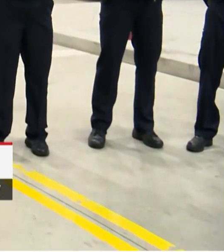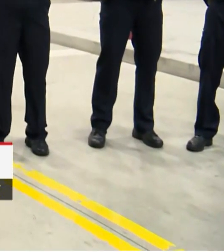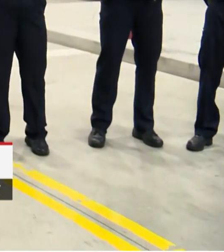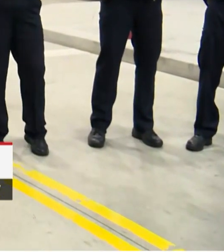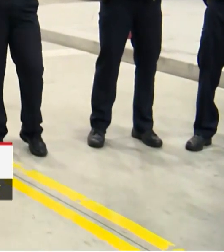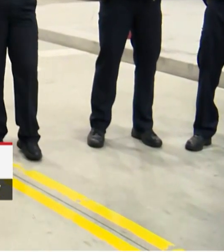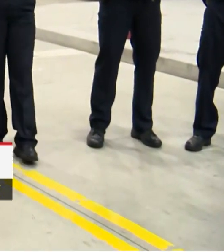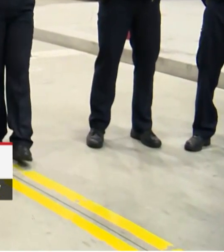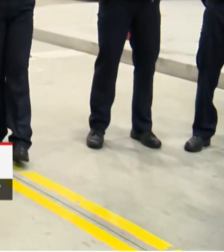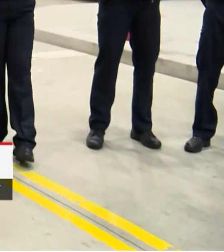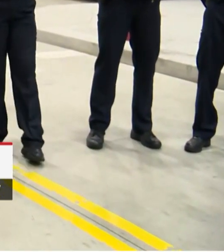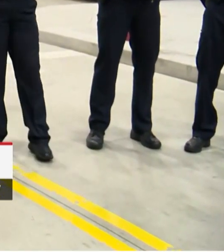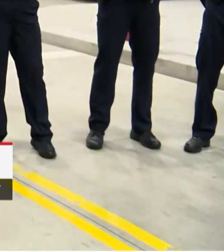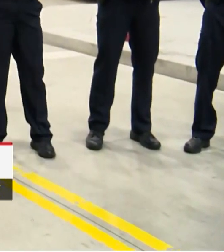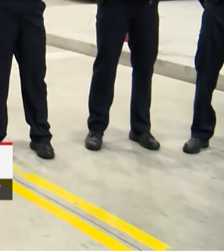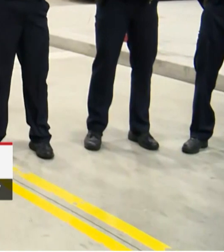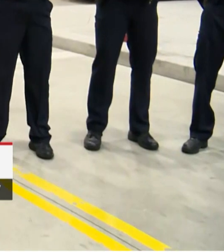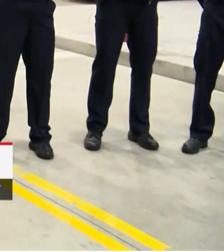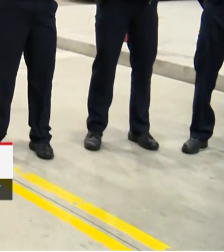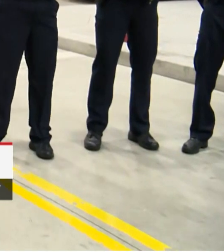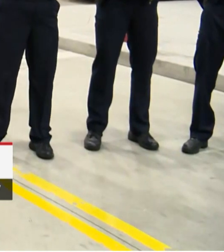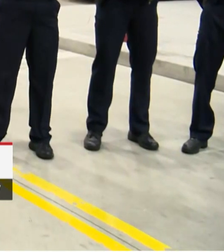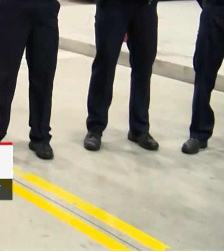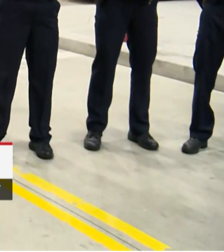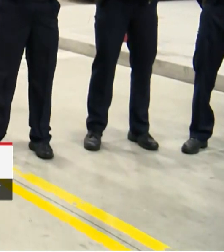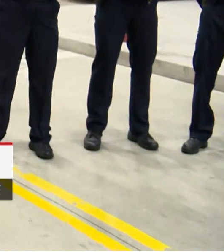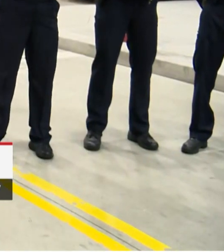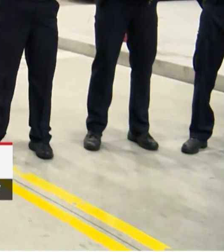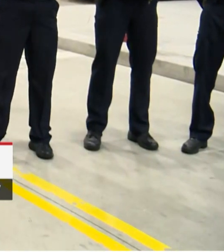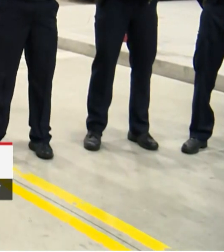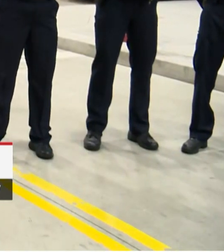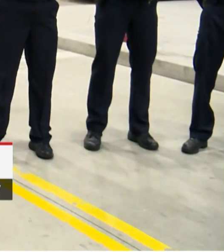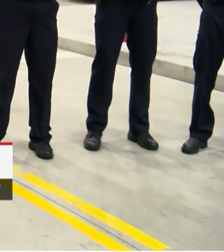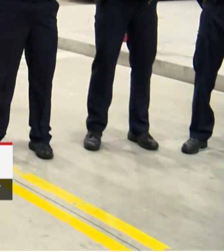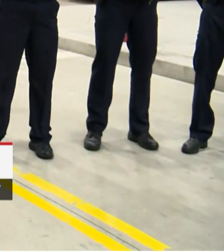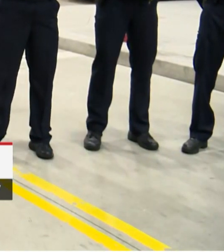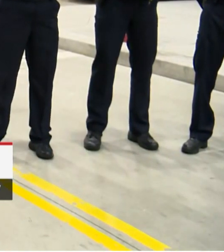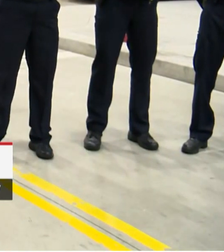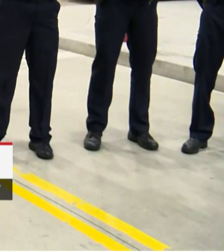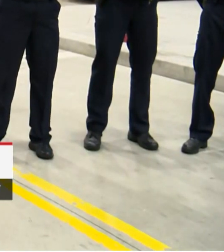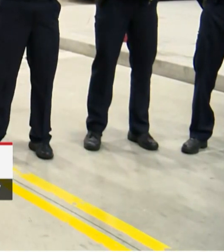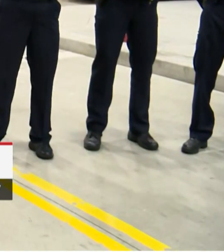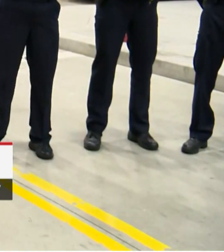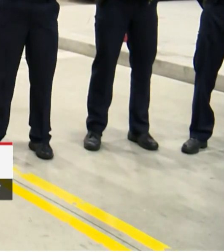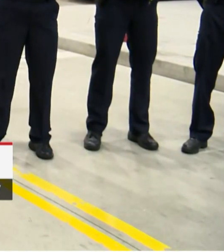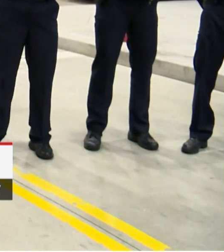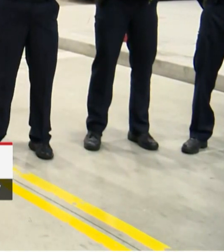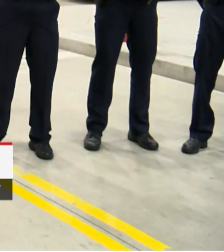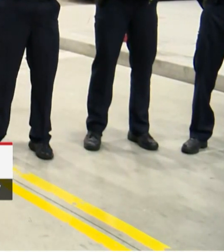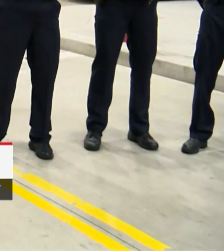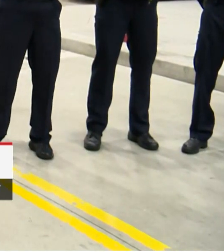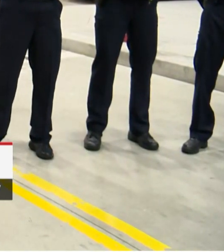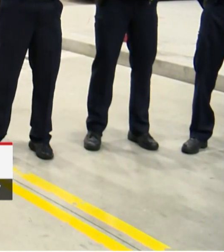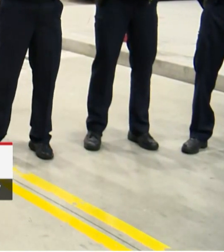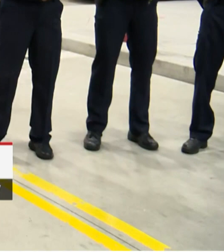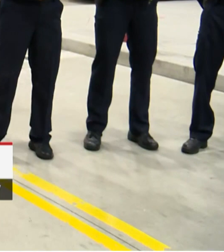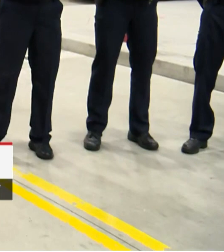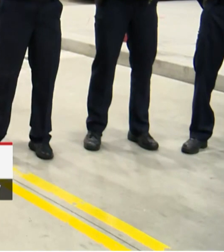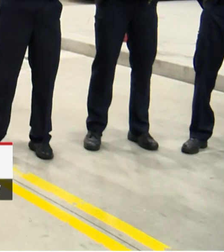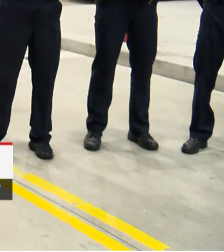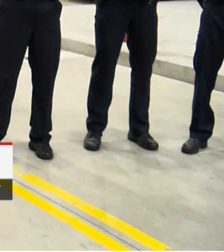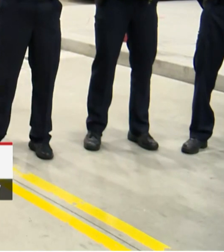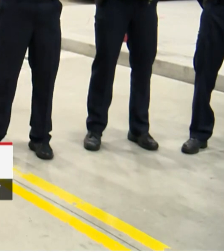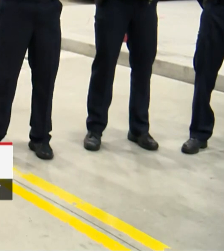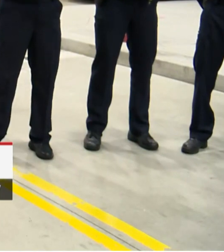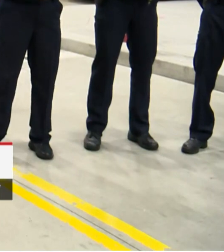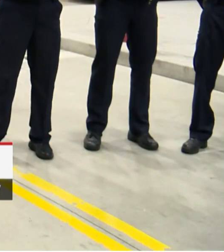back, and so our training effectively says, if you go, you gotta go. You can't come back, you can't make your threats known,